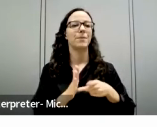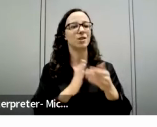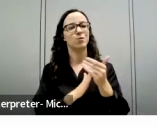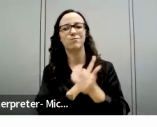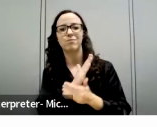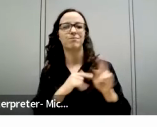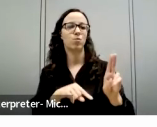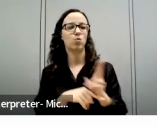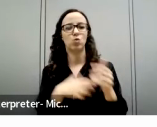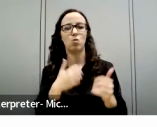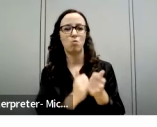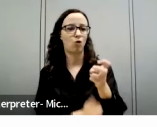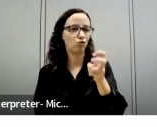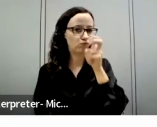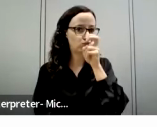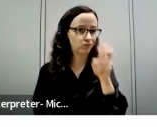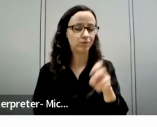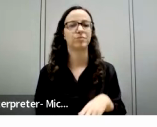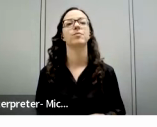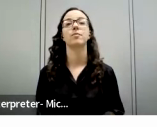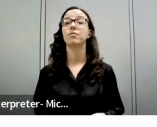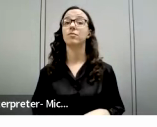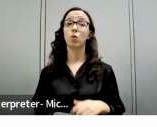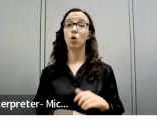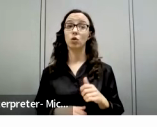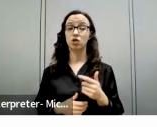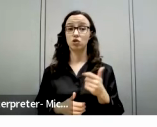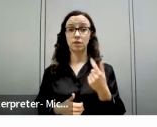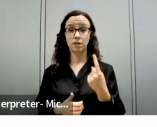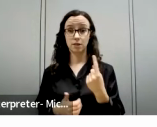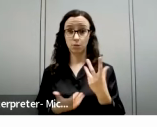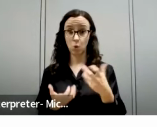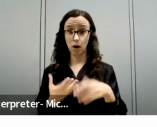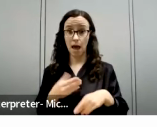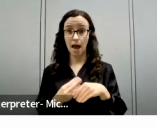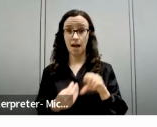slide. Or was there anything you wanted to add here?